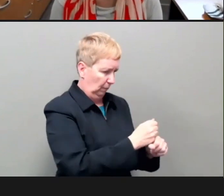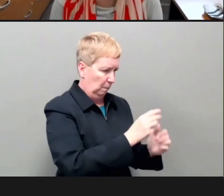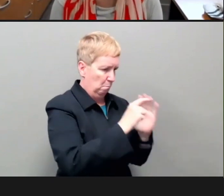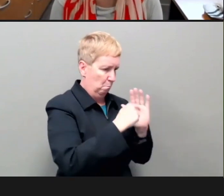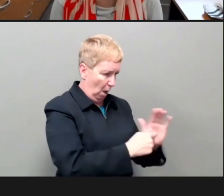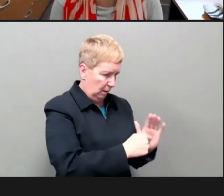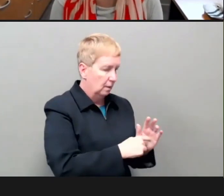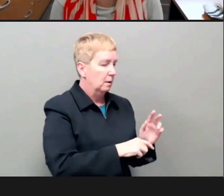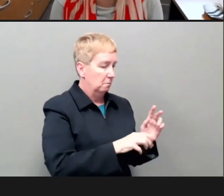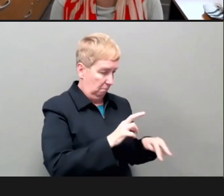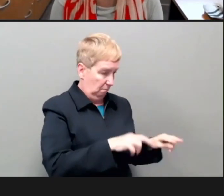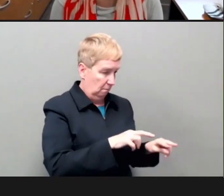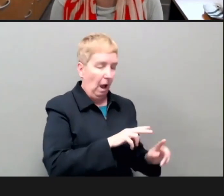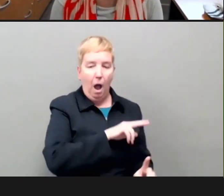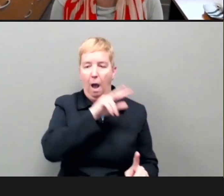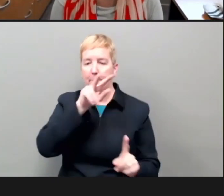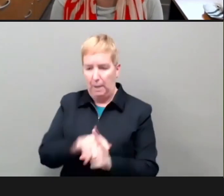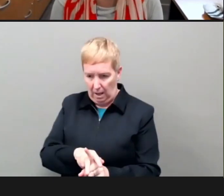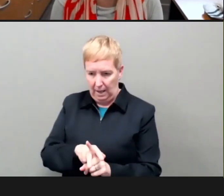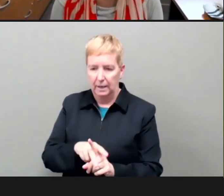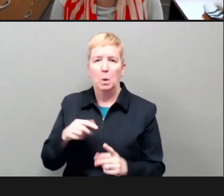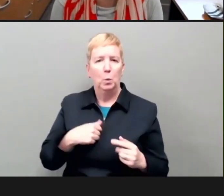safe, COVID safe practices,